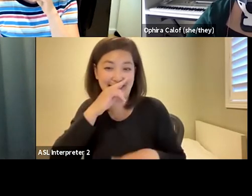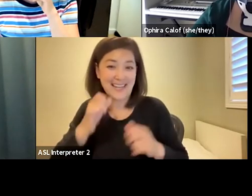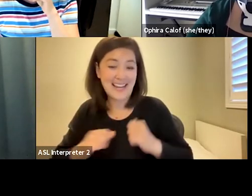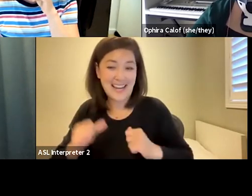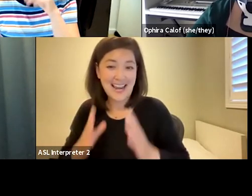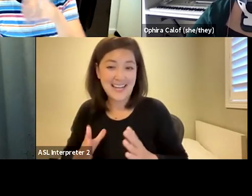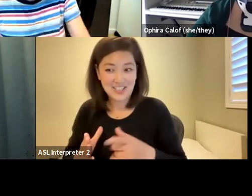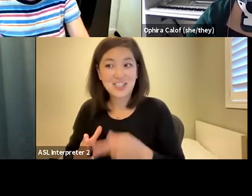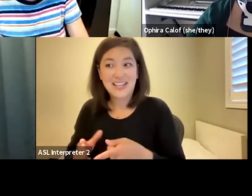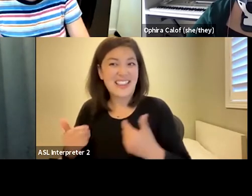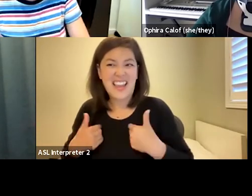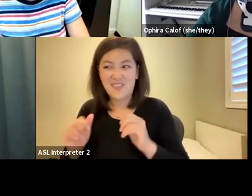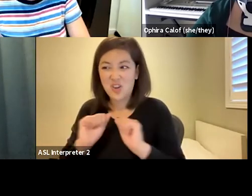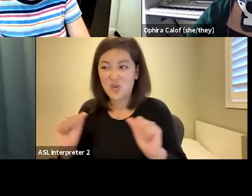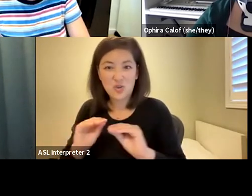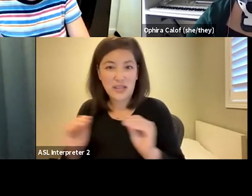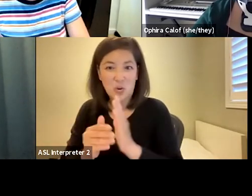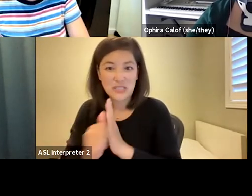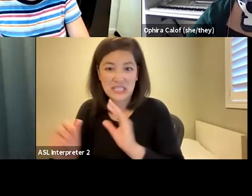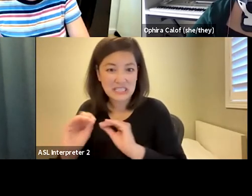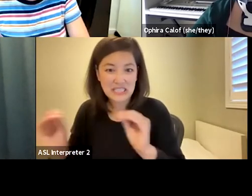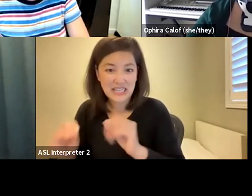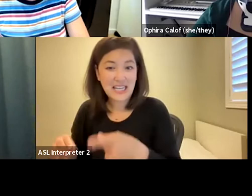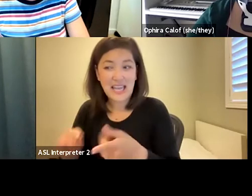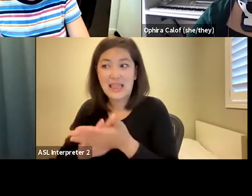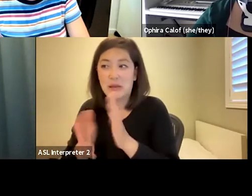up being huge stars. So that's just something I had to adjust to.